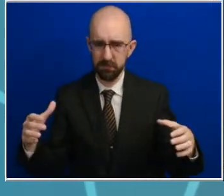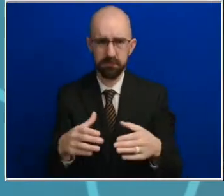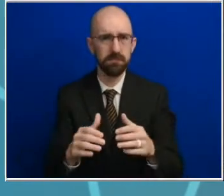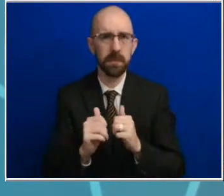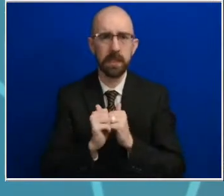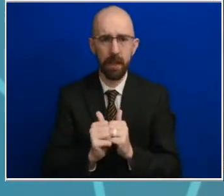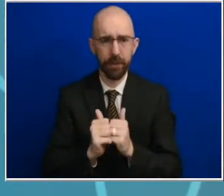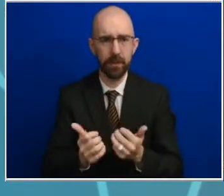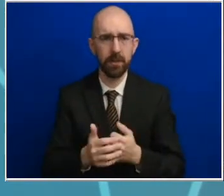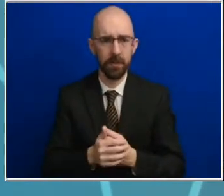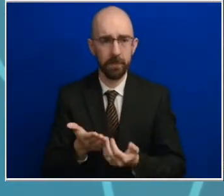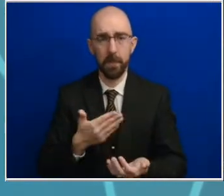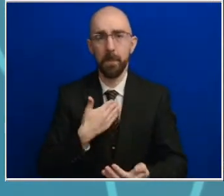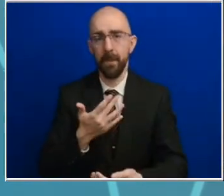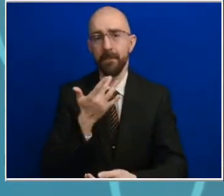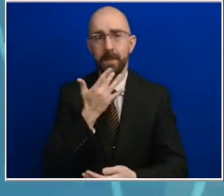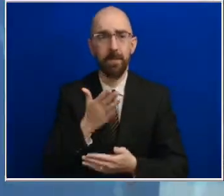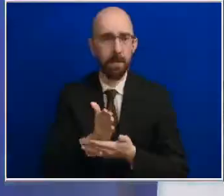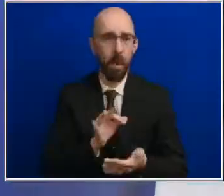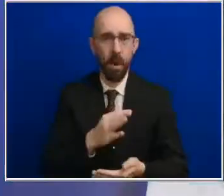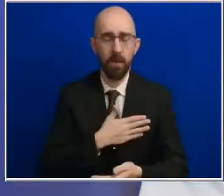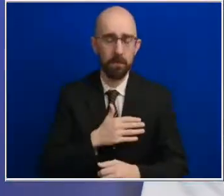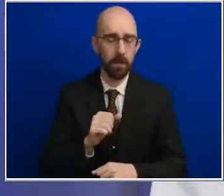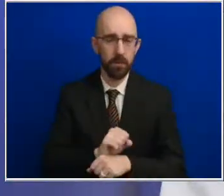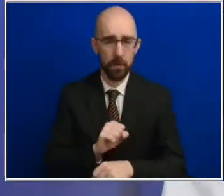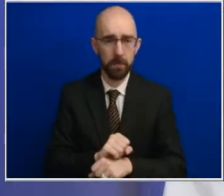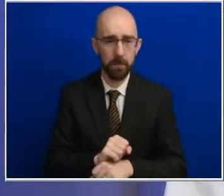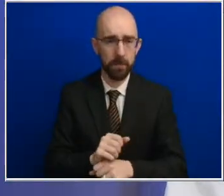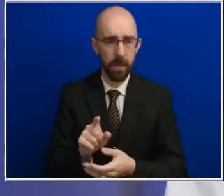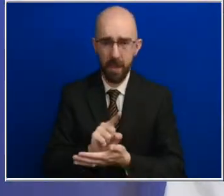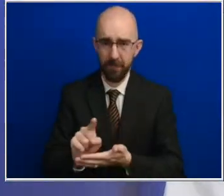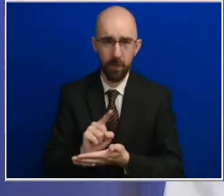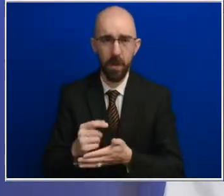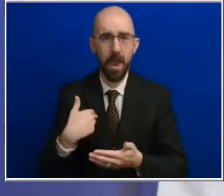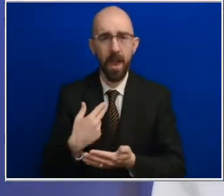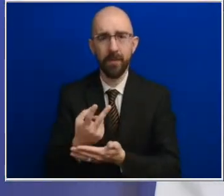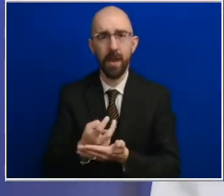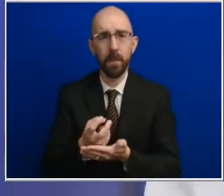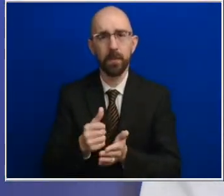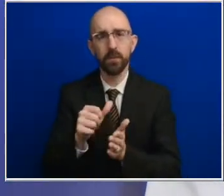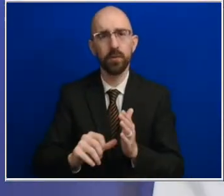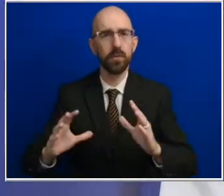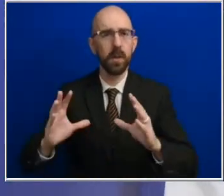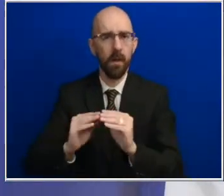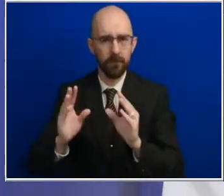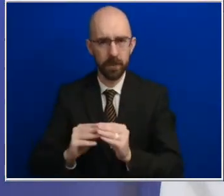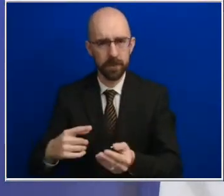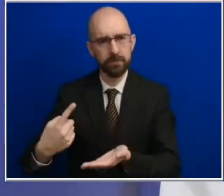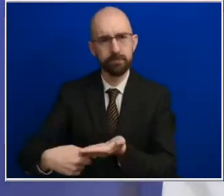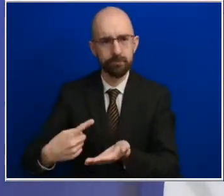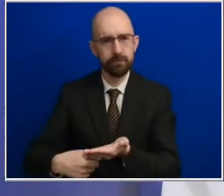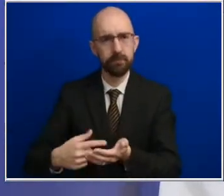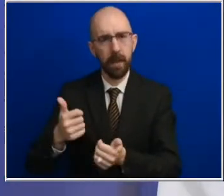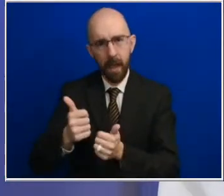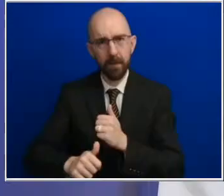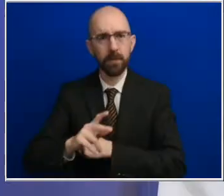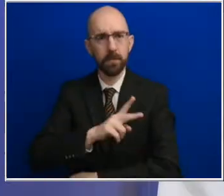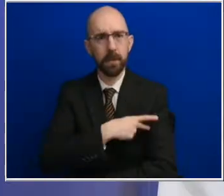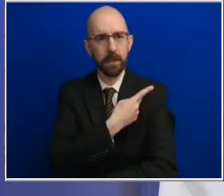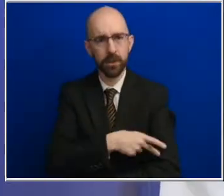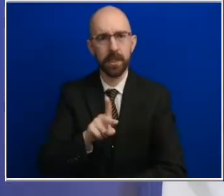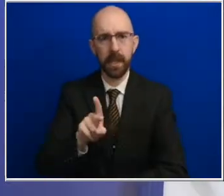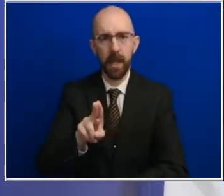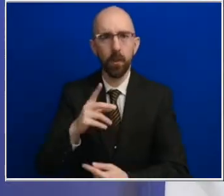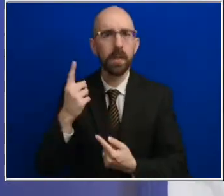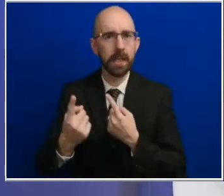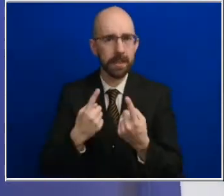Probably my favorite part of my job is it's every week we have our epilepsy surgery conference where we talk about every patient at KU who's being considered for